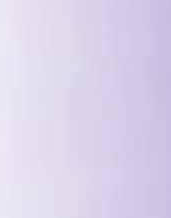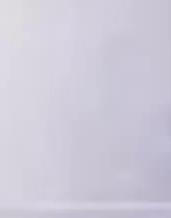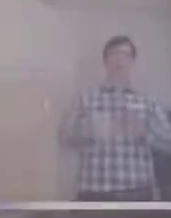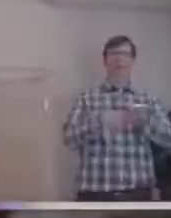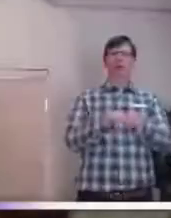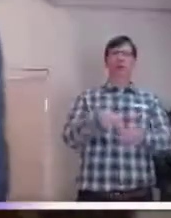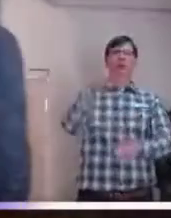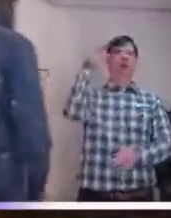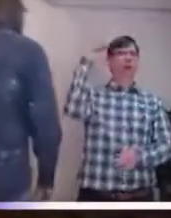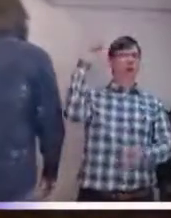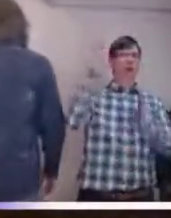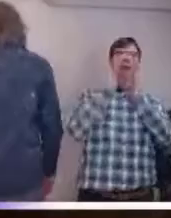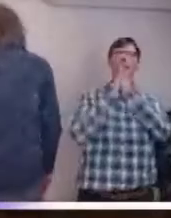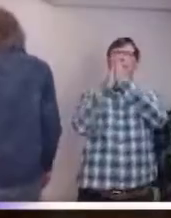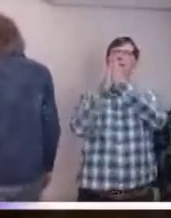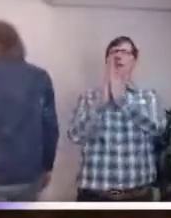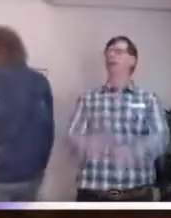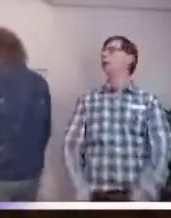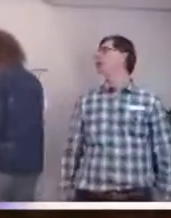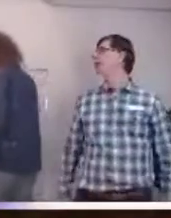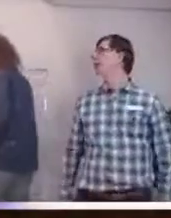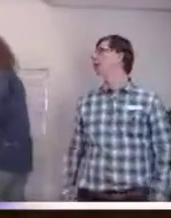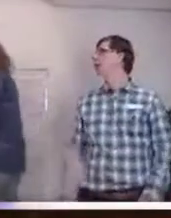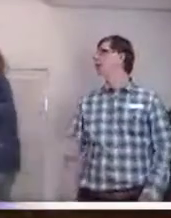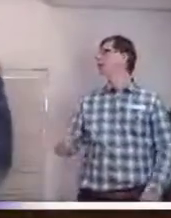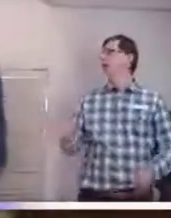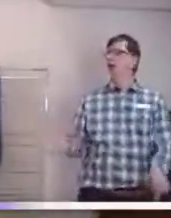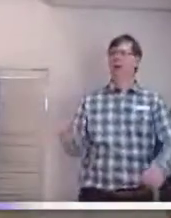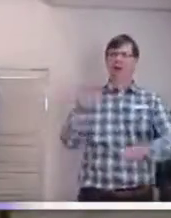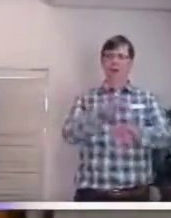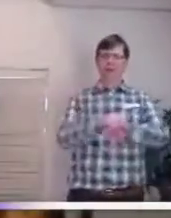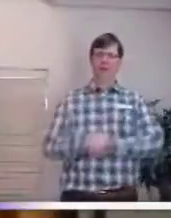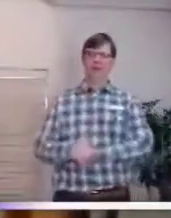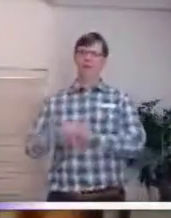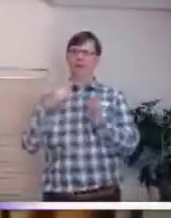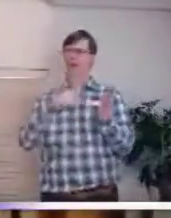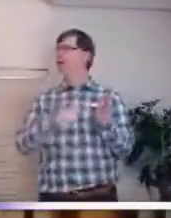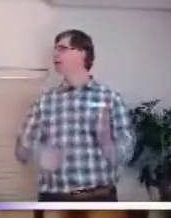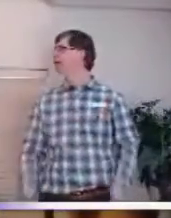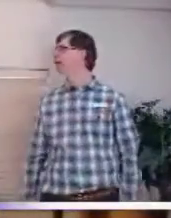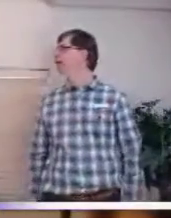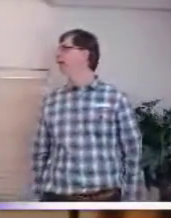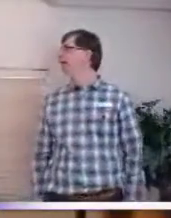prayer. I'm still getting the hang of this.